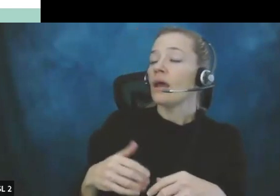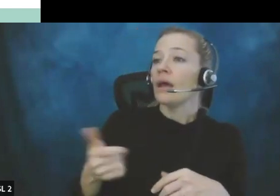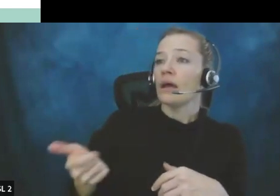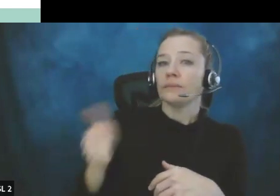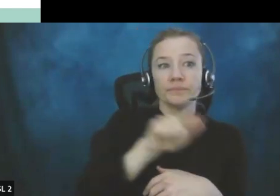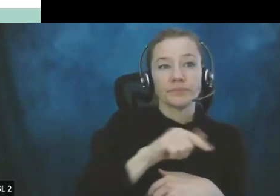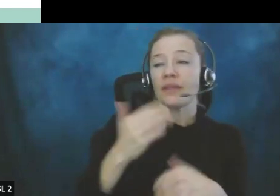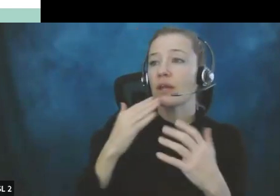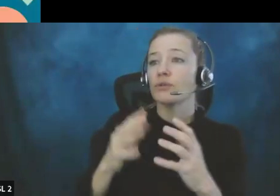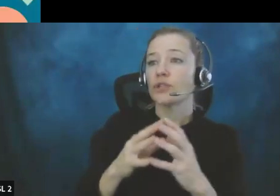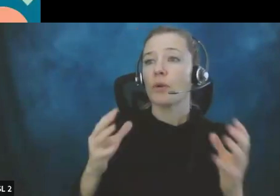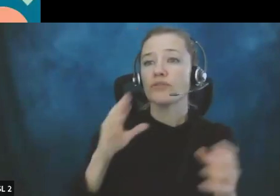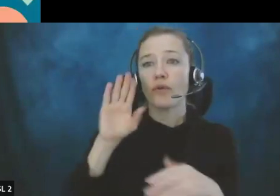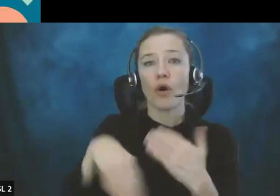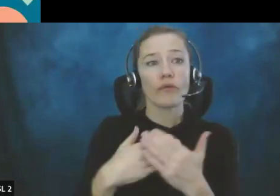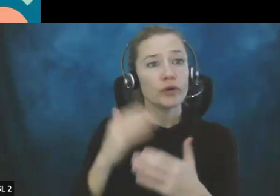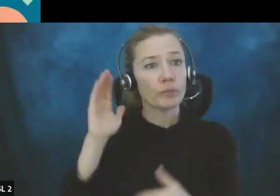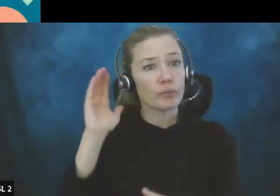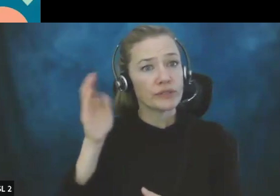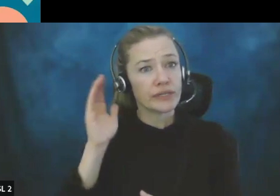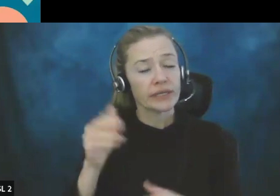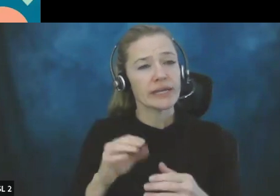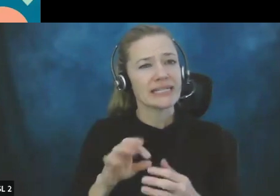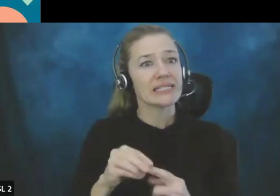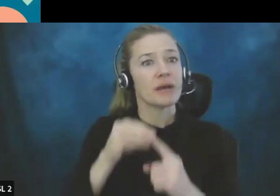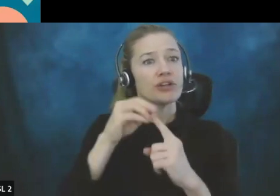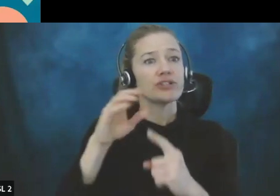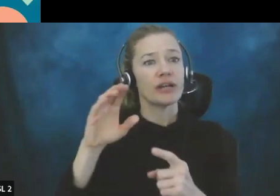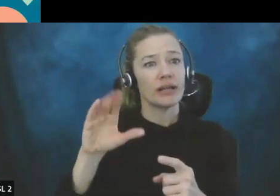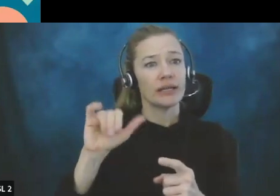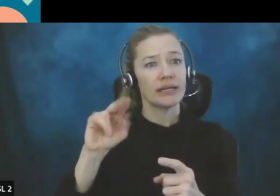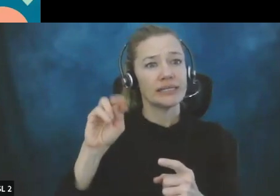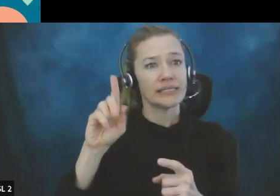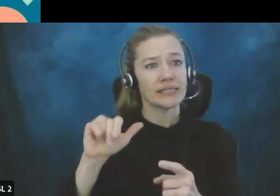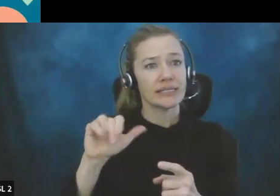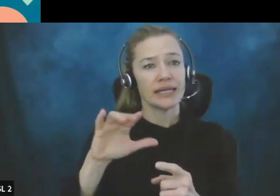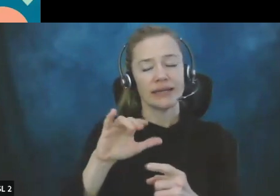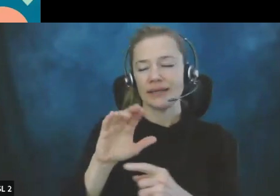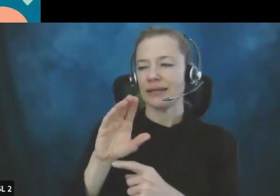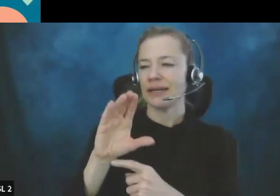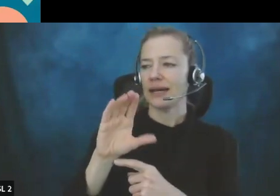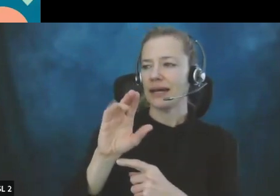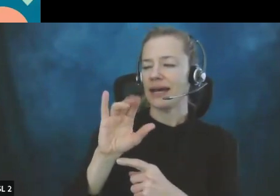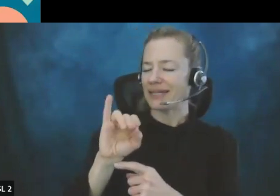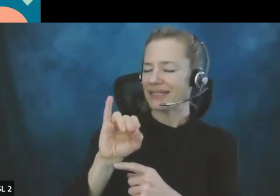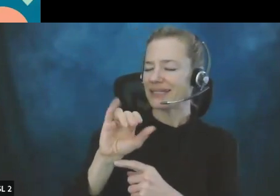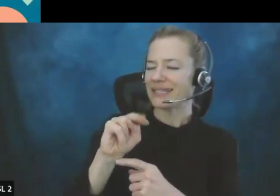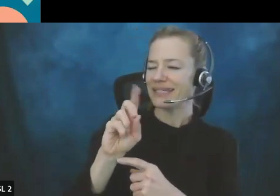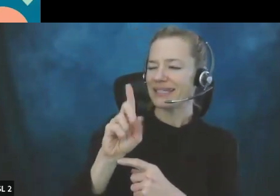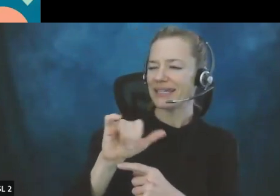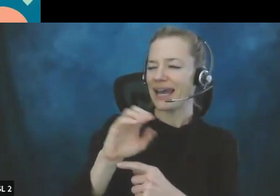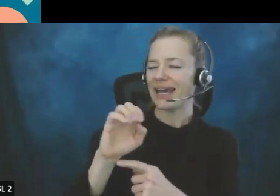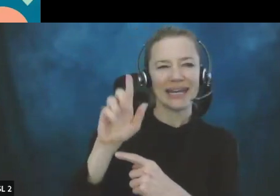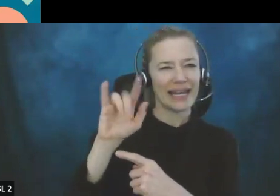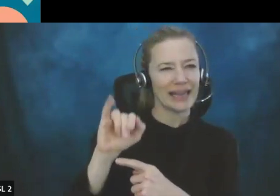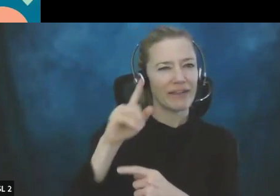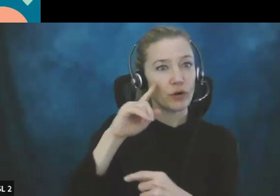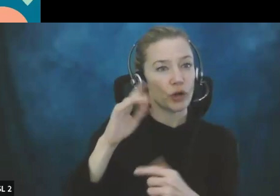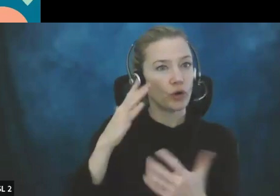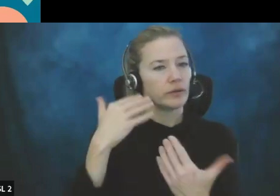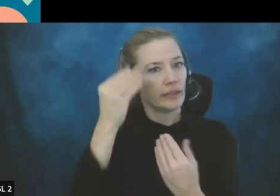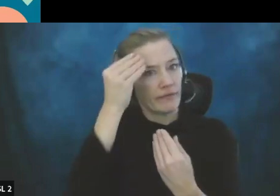Well, thank you so much for all of your presentations, and especially Cindy and Eli for very quick, informative